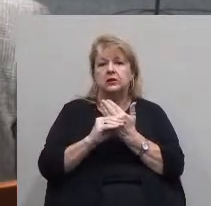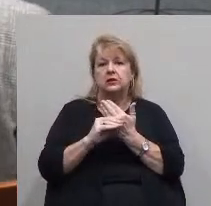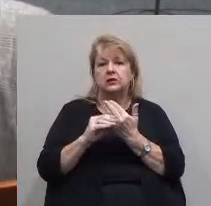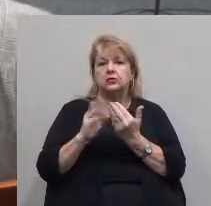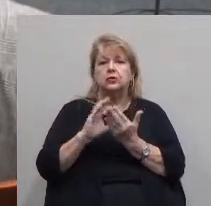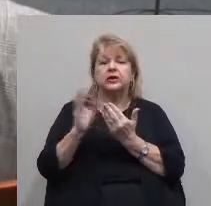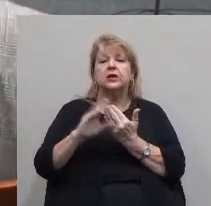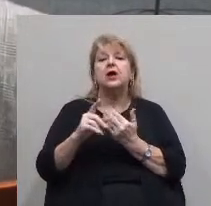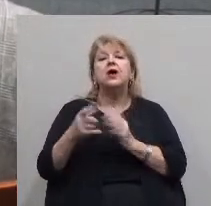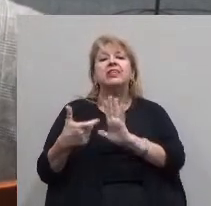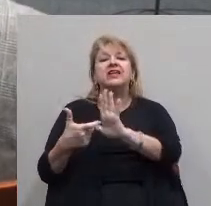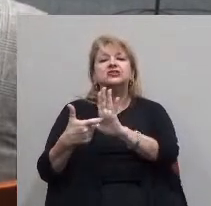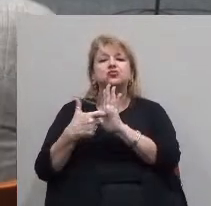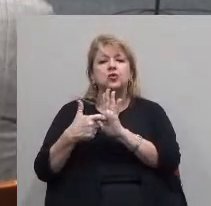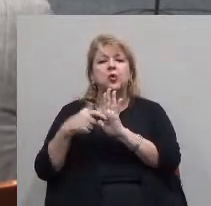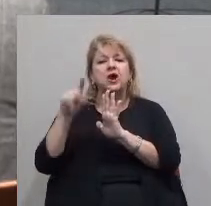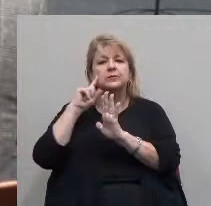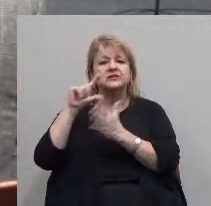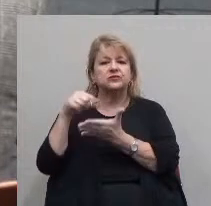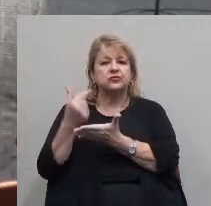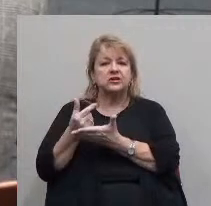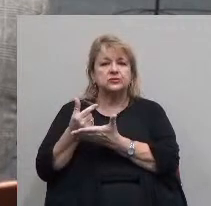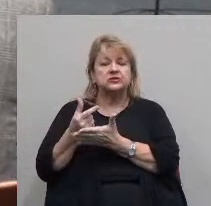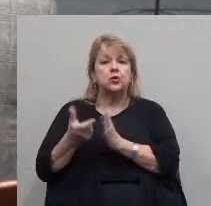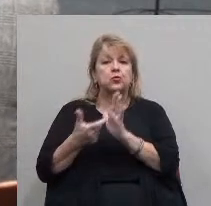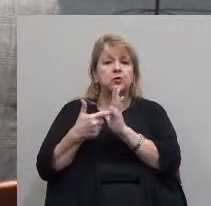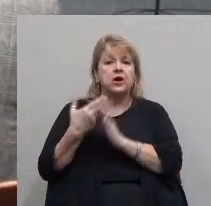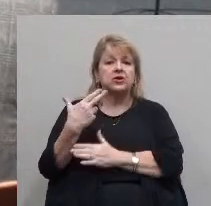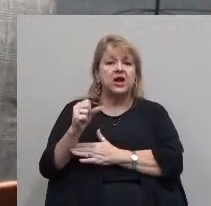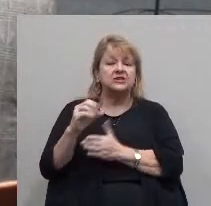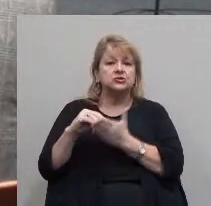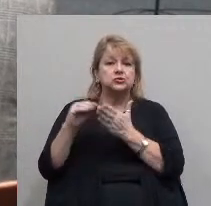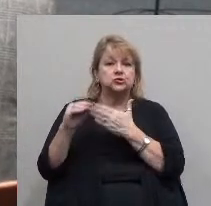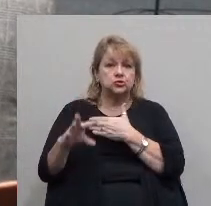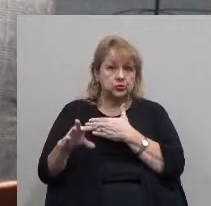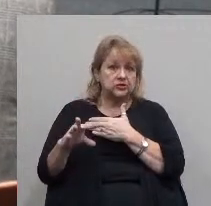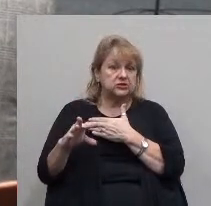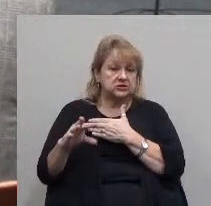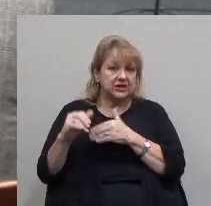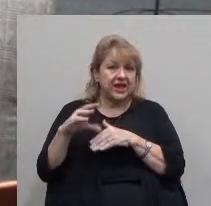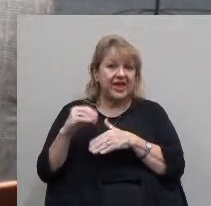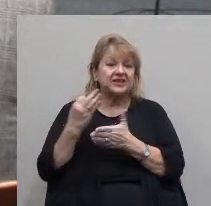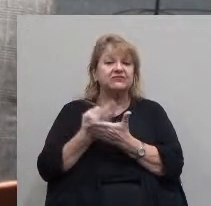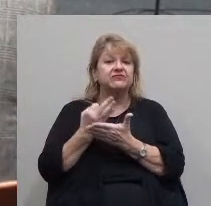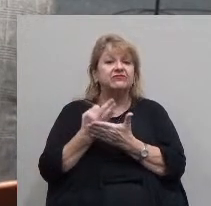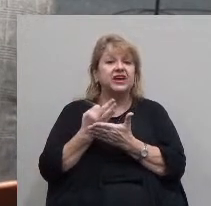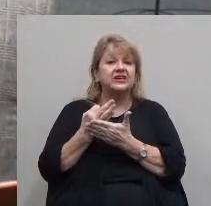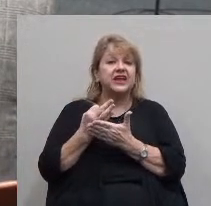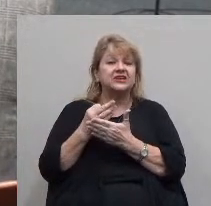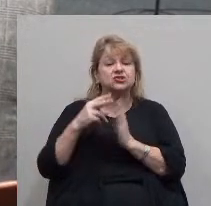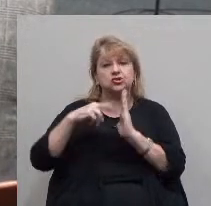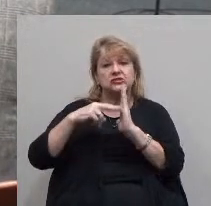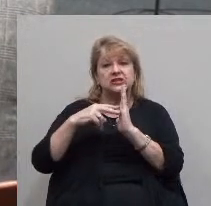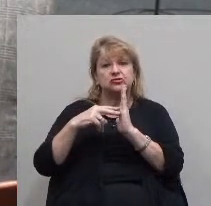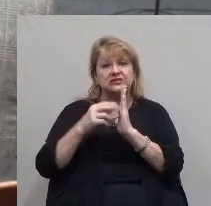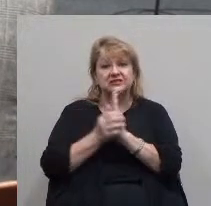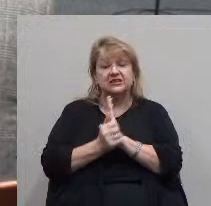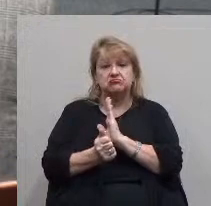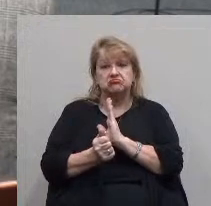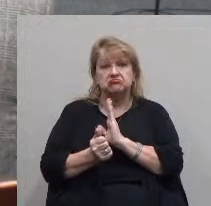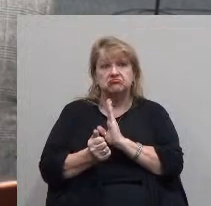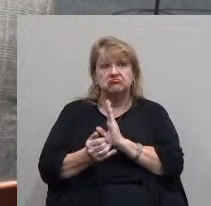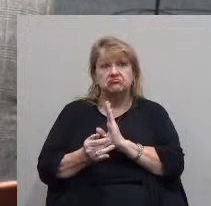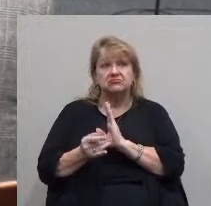requirements for graduation. So this would require for high school students a course in financial literacy.